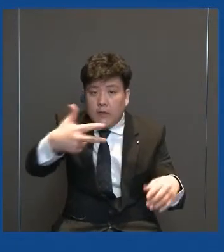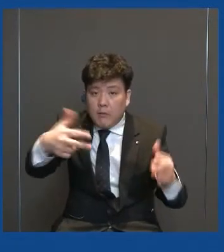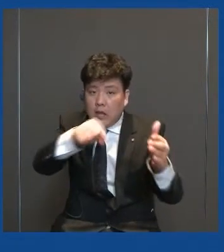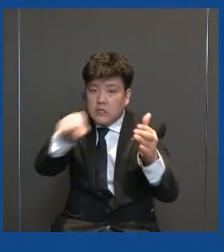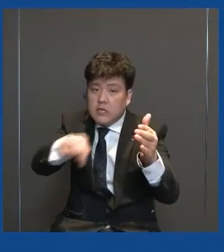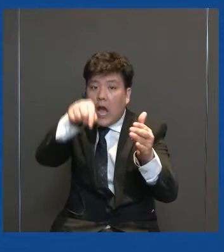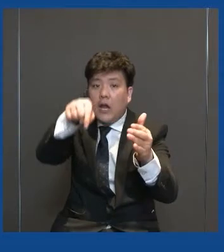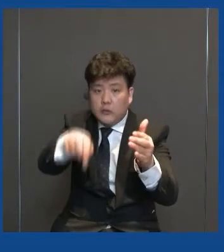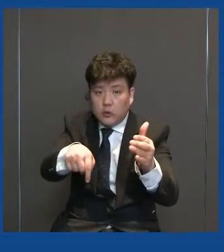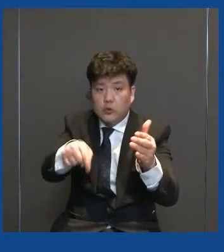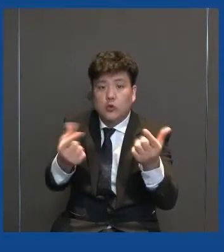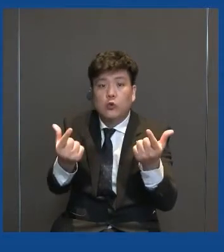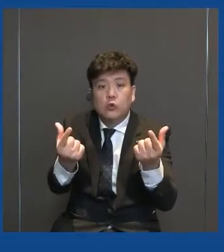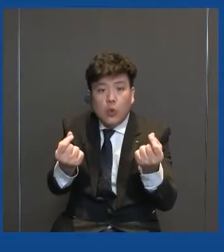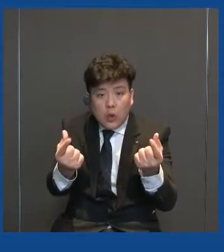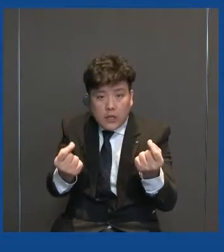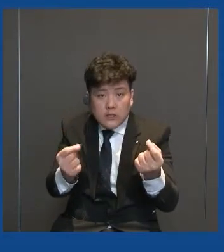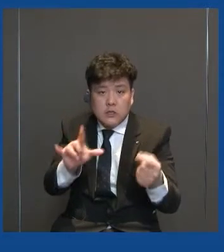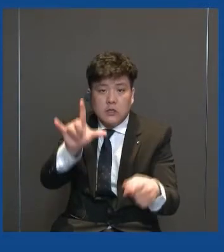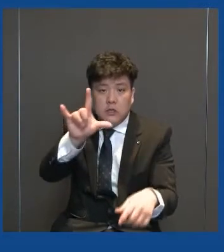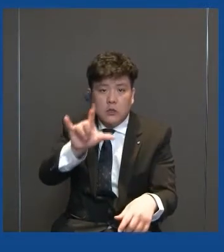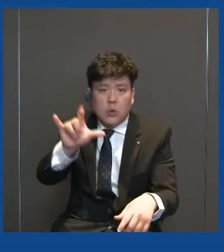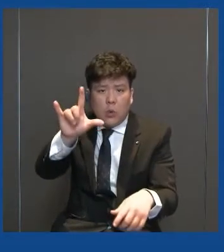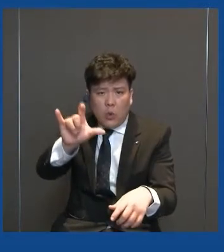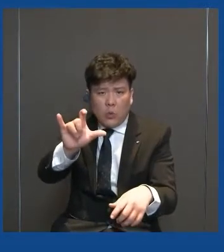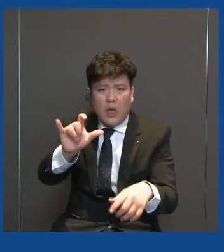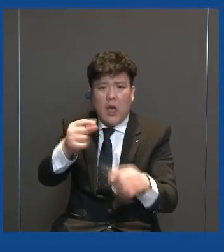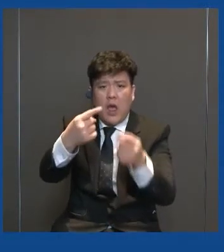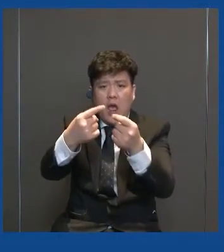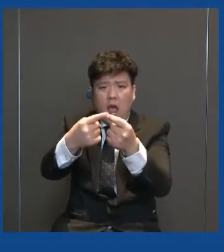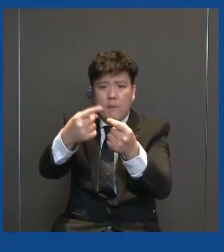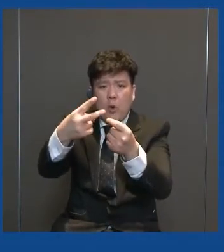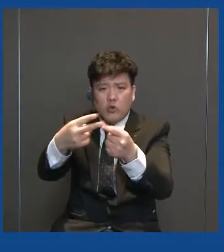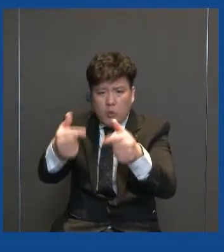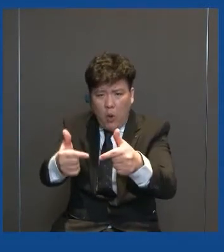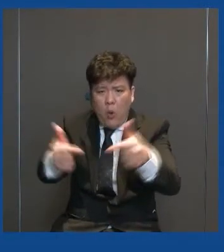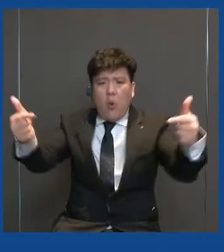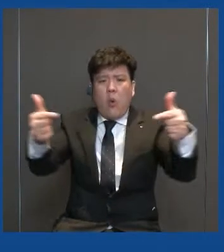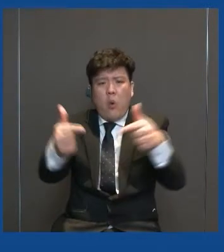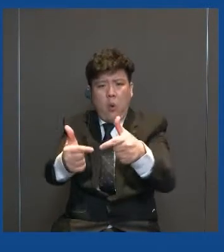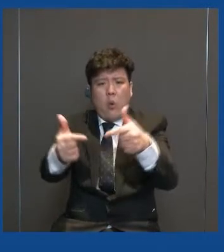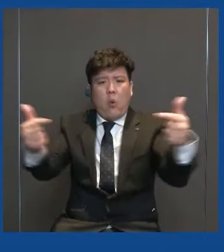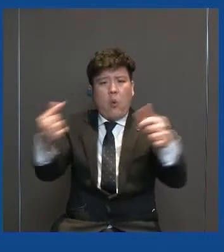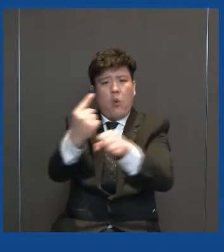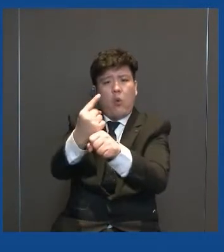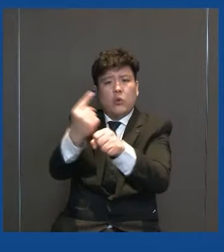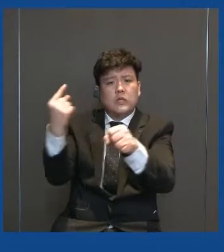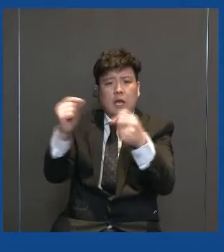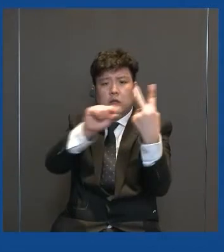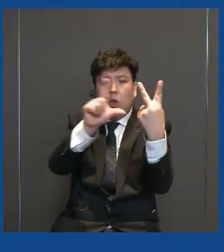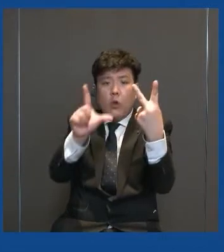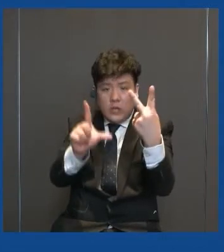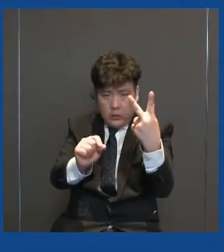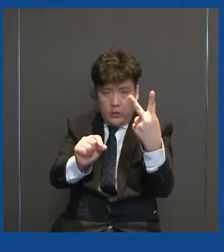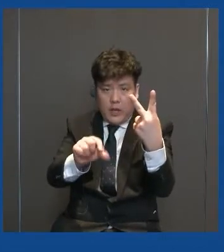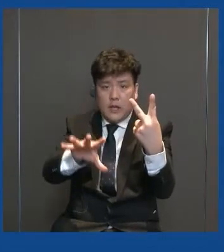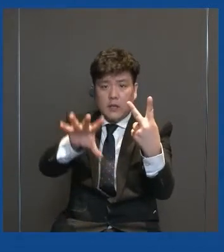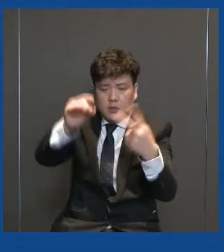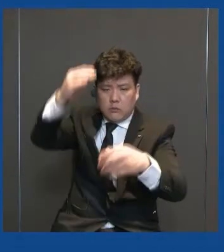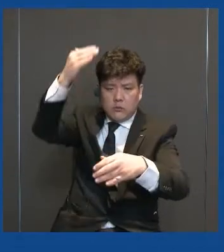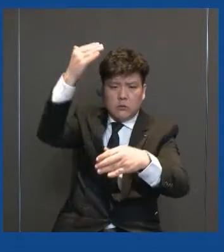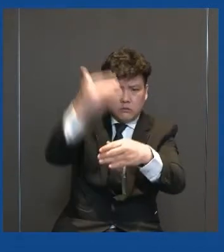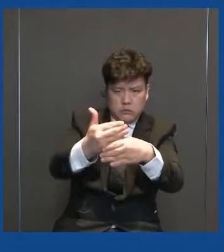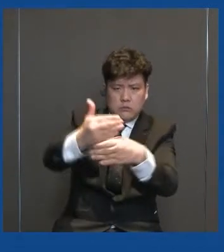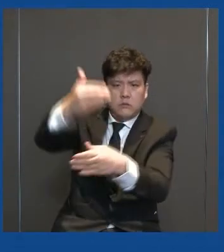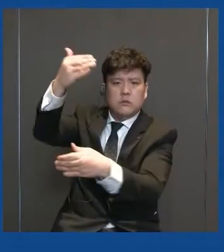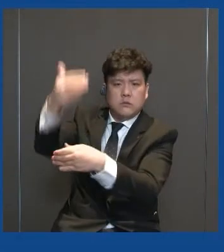We had in February last year the first lockdown in our country, meaning that all workers but essential staff